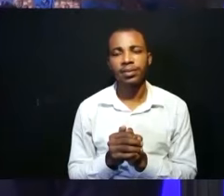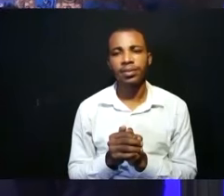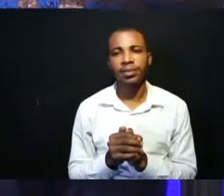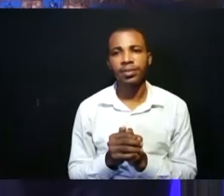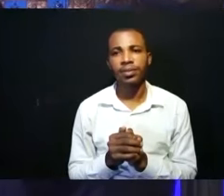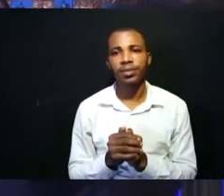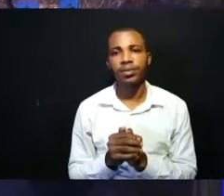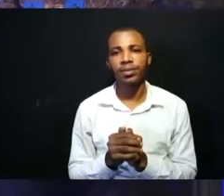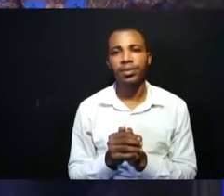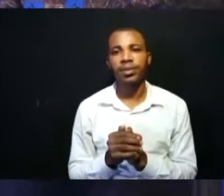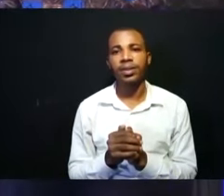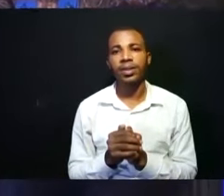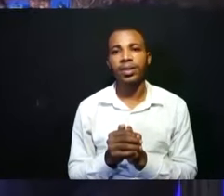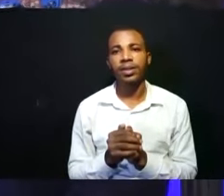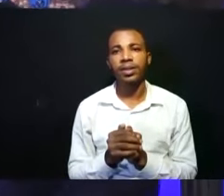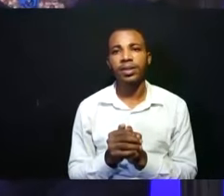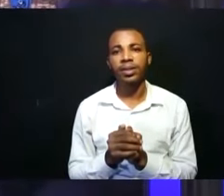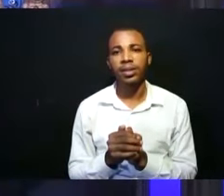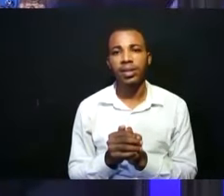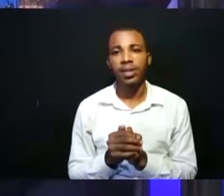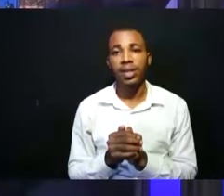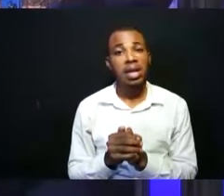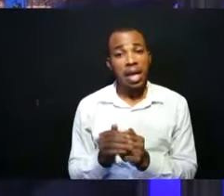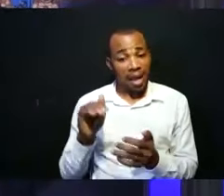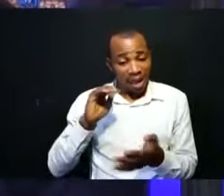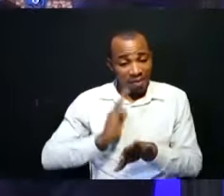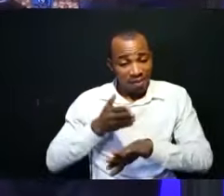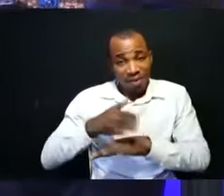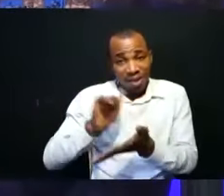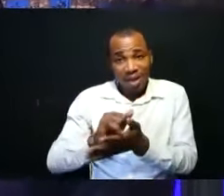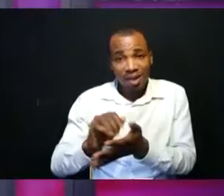ha me ho. Not once did I cry. Mensu